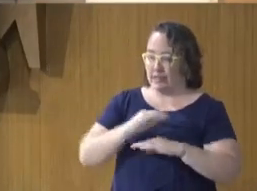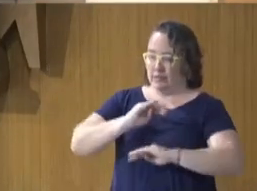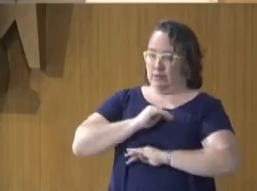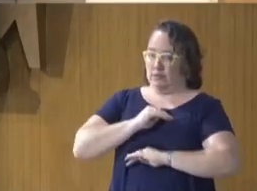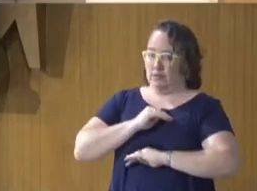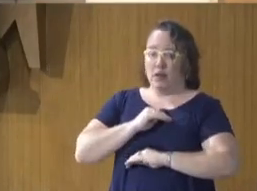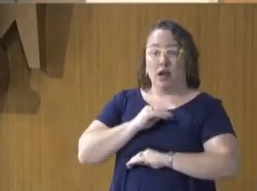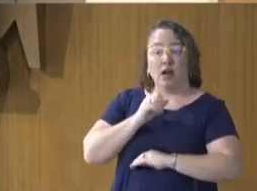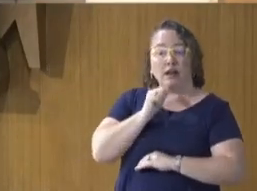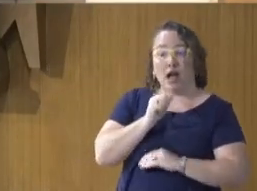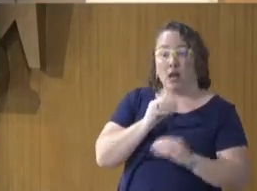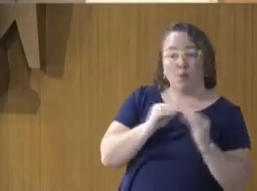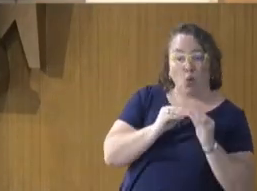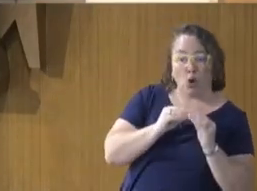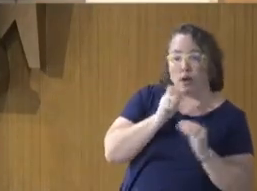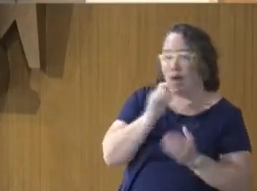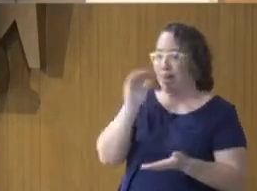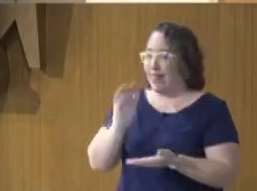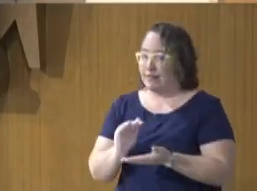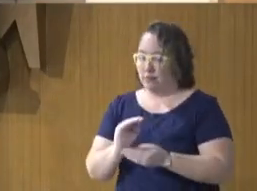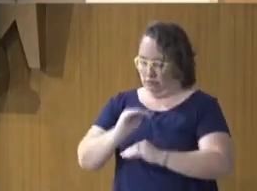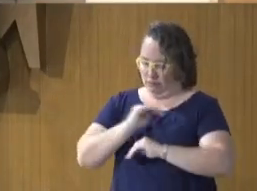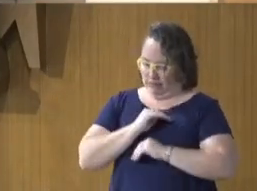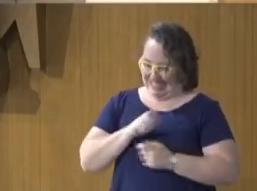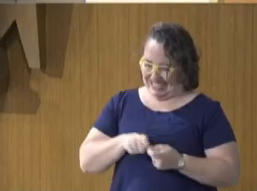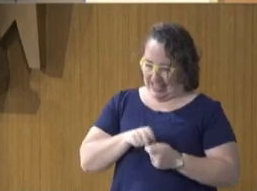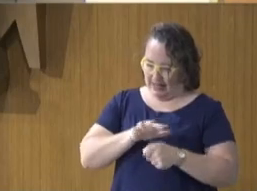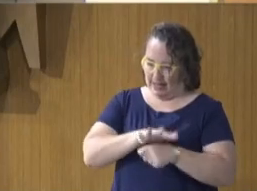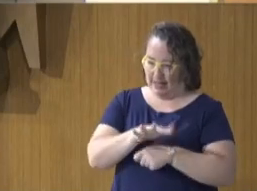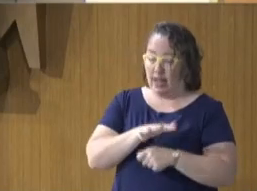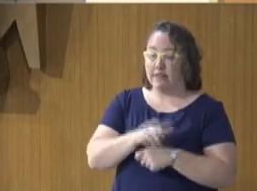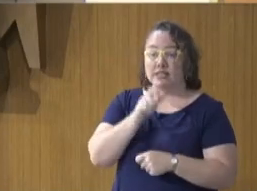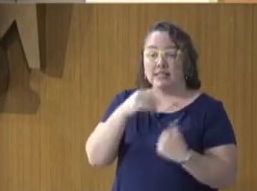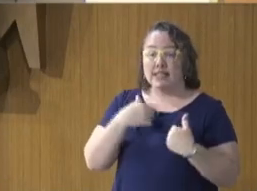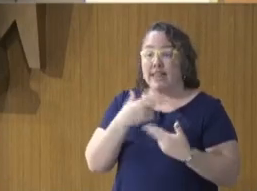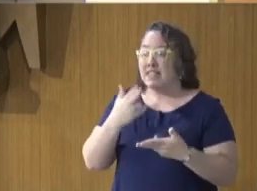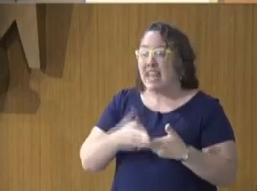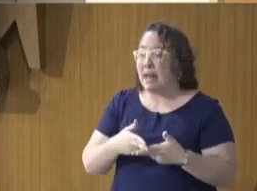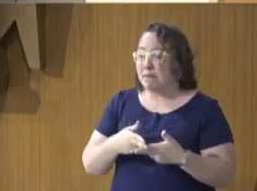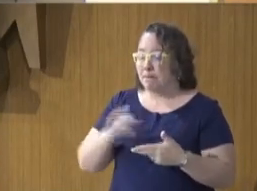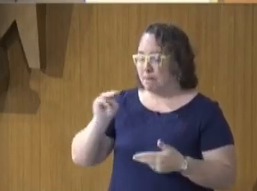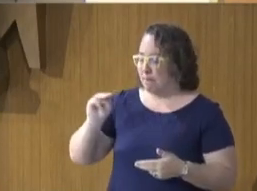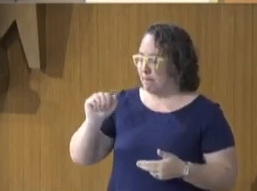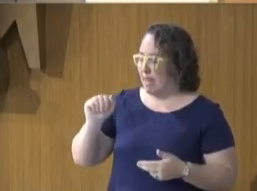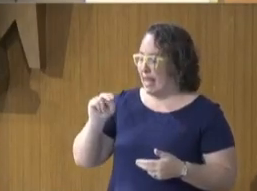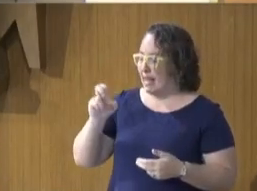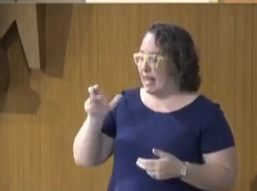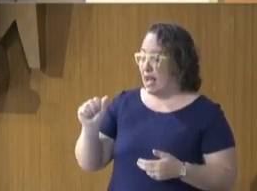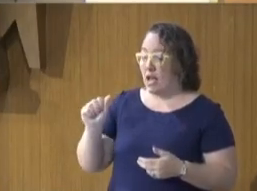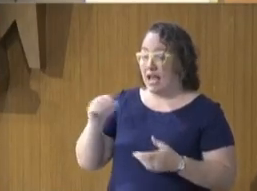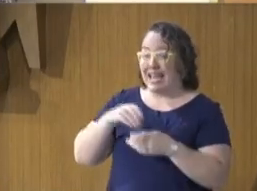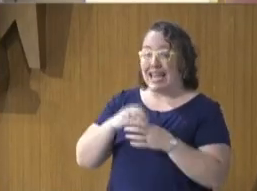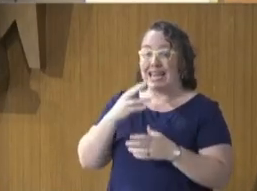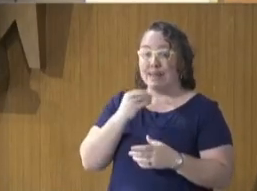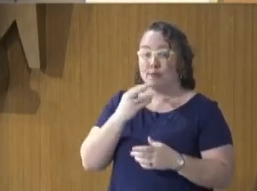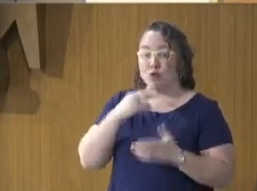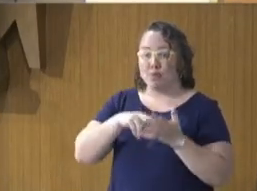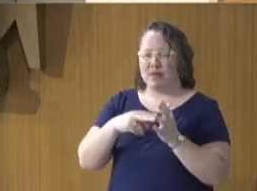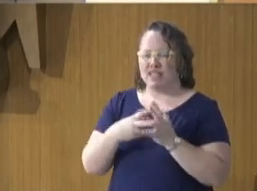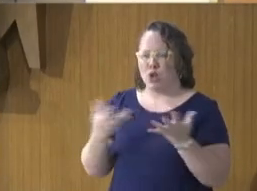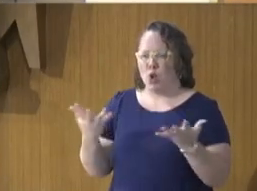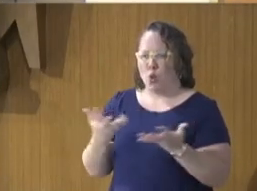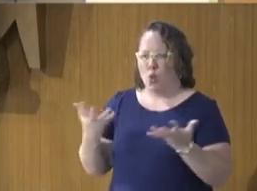No more, no less. It doesn't even have a name. The word manna, translated in Hebrew, is what is it?